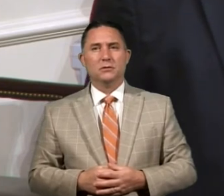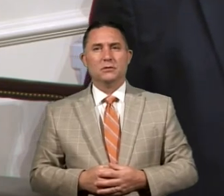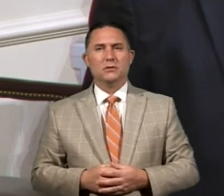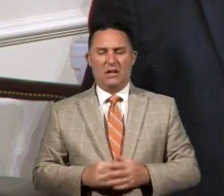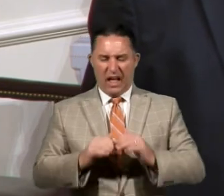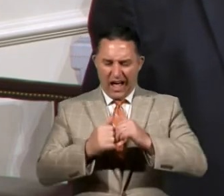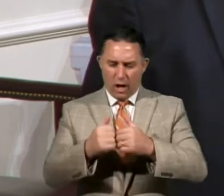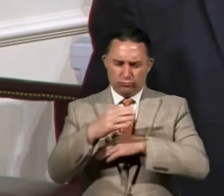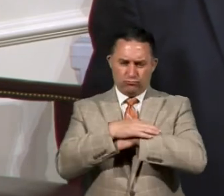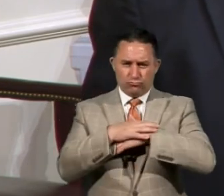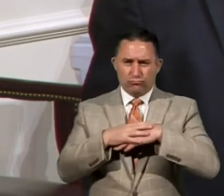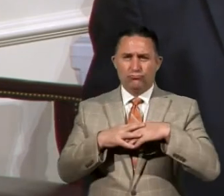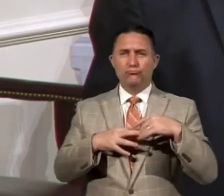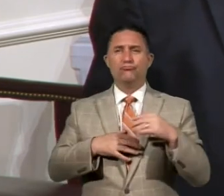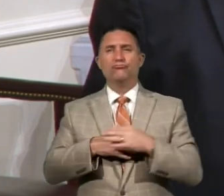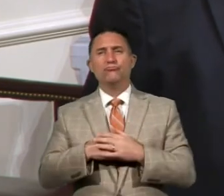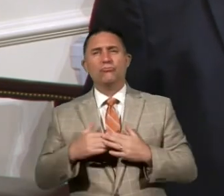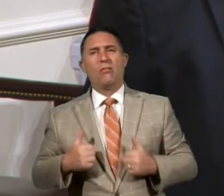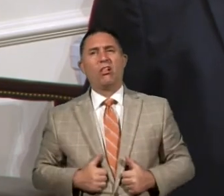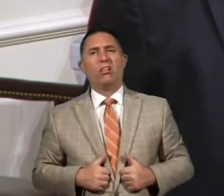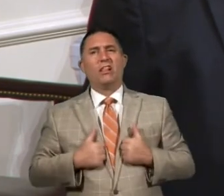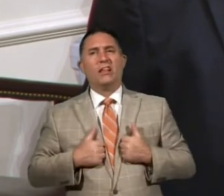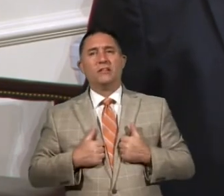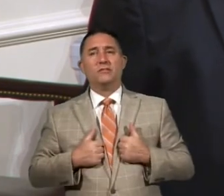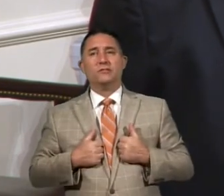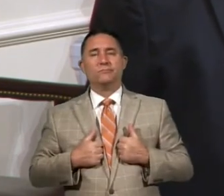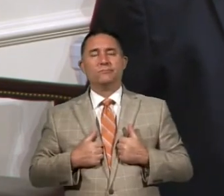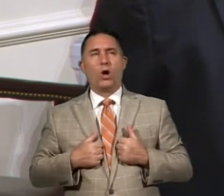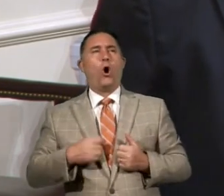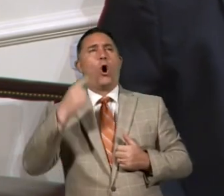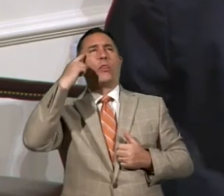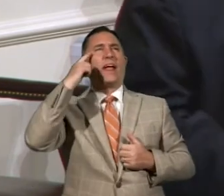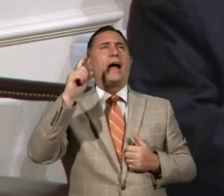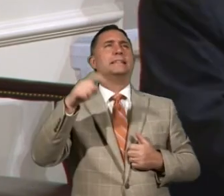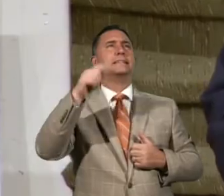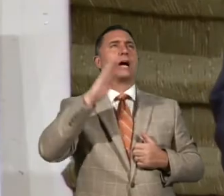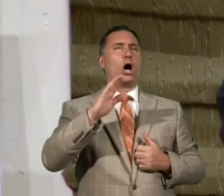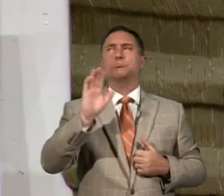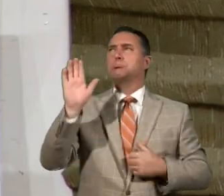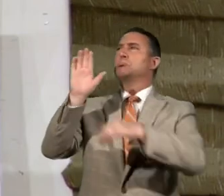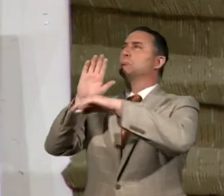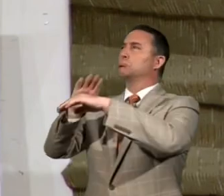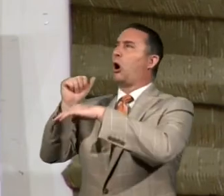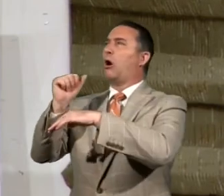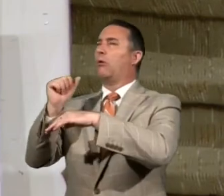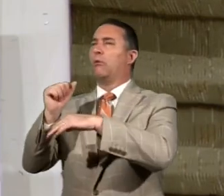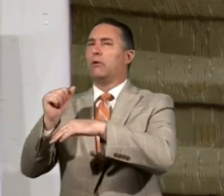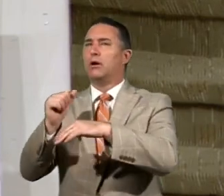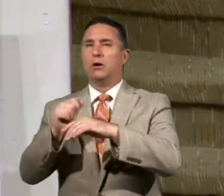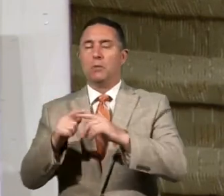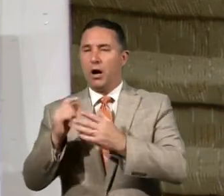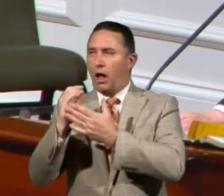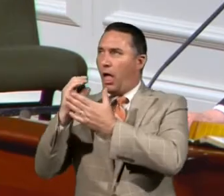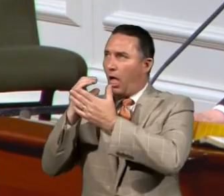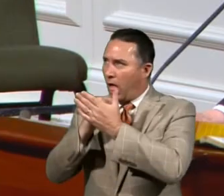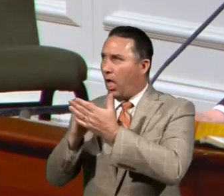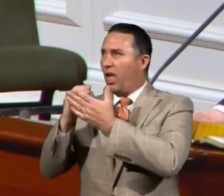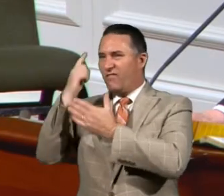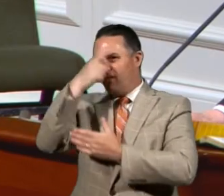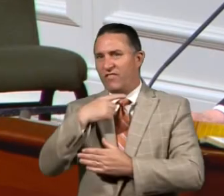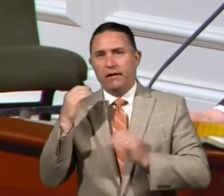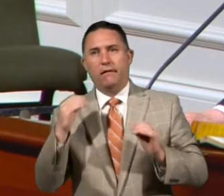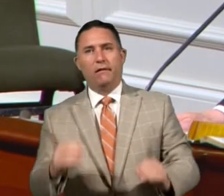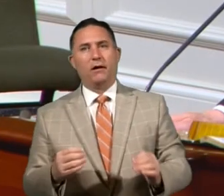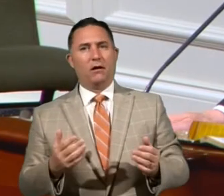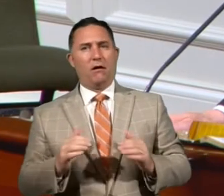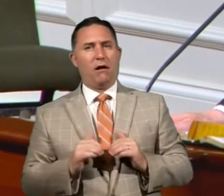How'd we get comfortable just living, calling on him when we think we need him, but not seeking his face?